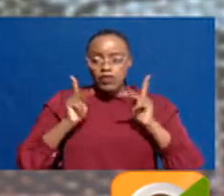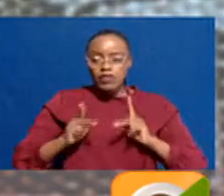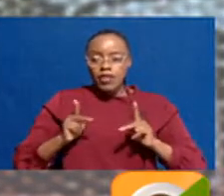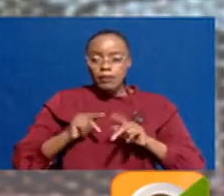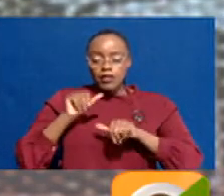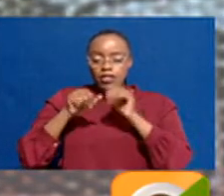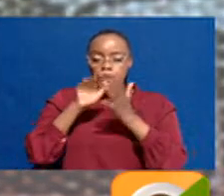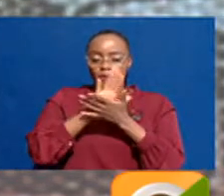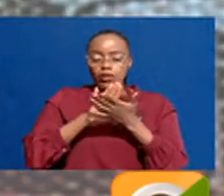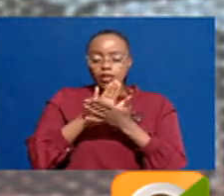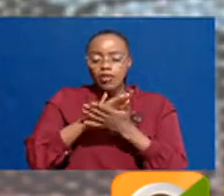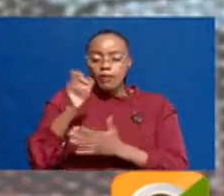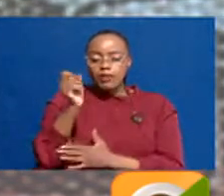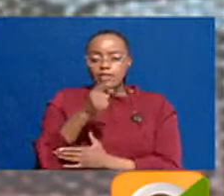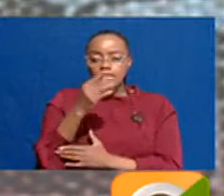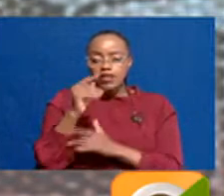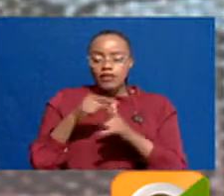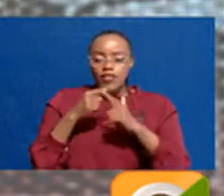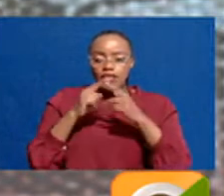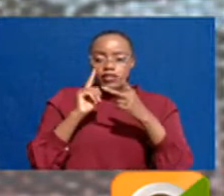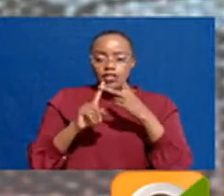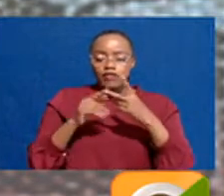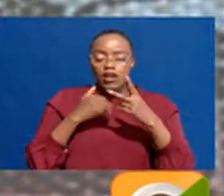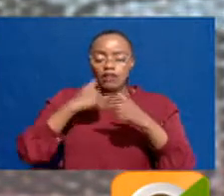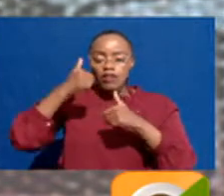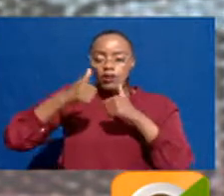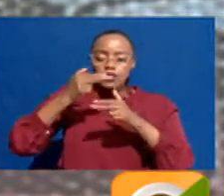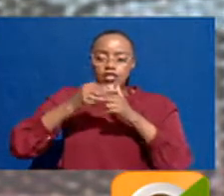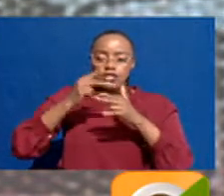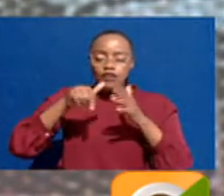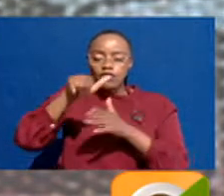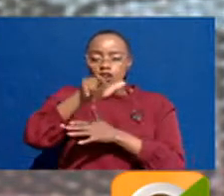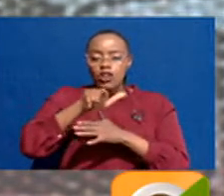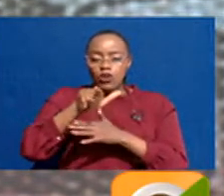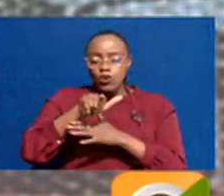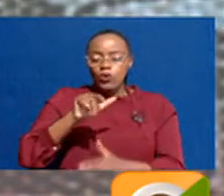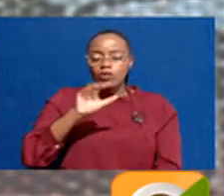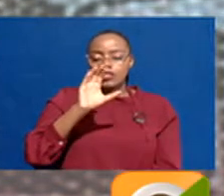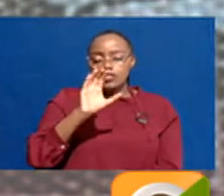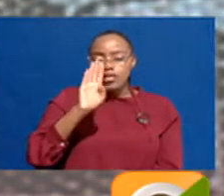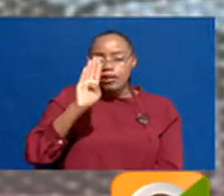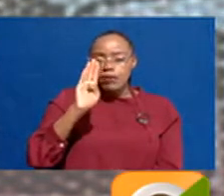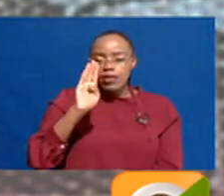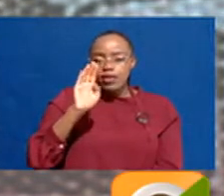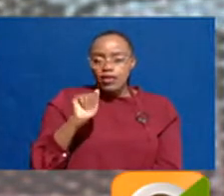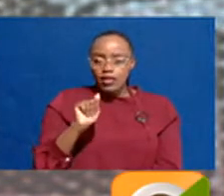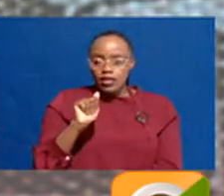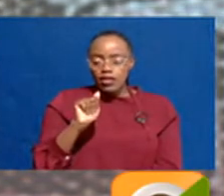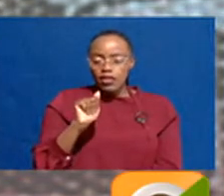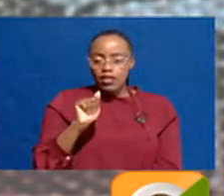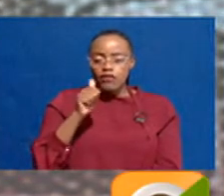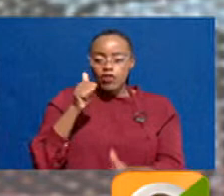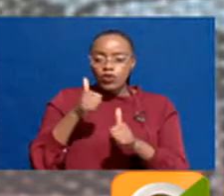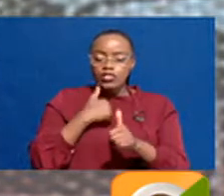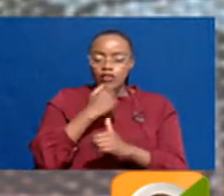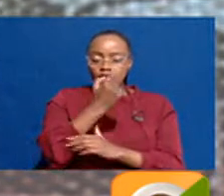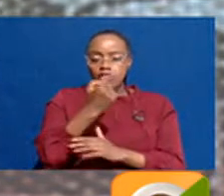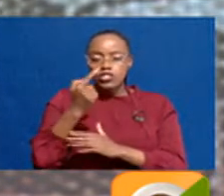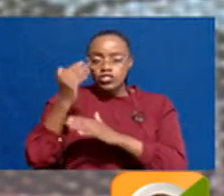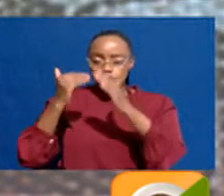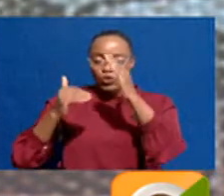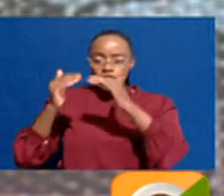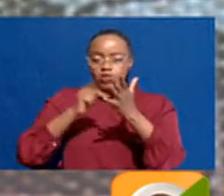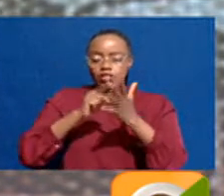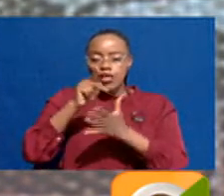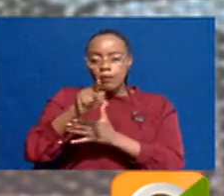about basic salaries. Then there are those they are calling local CBAs. In the local CBA, each university now